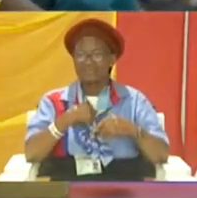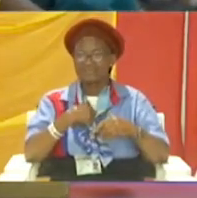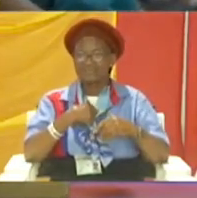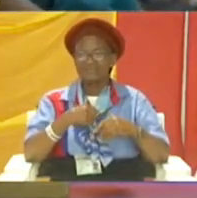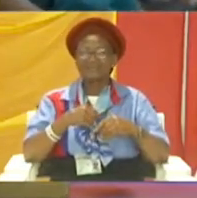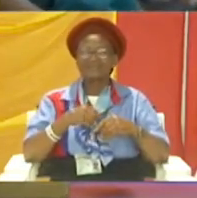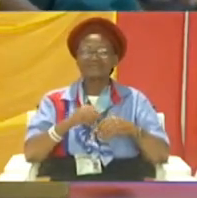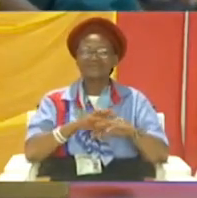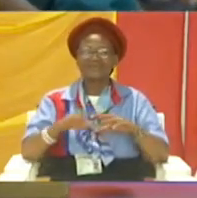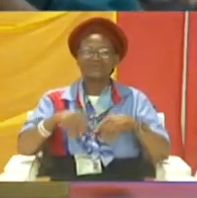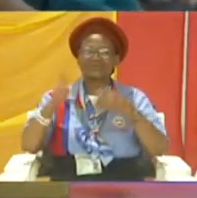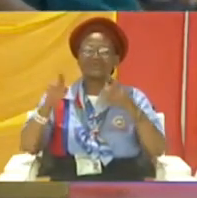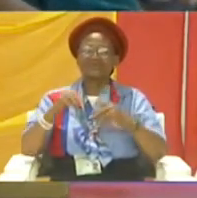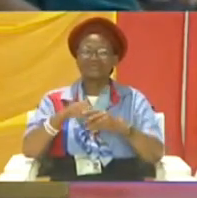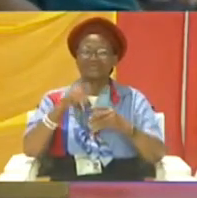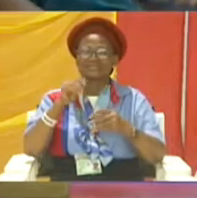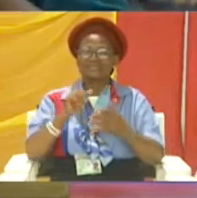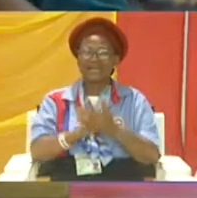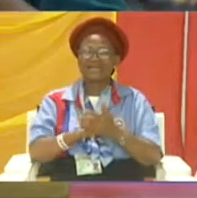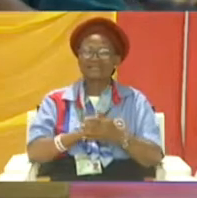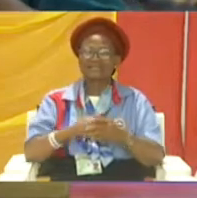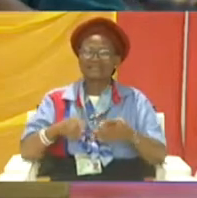Don't go in that direction there, be go slow